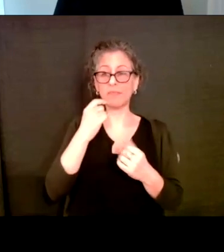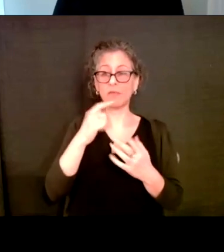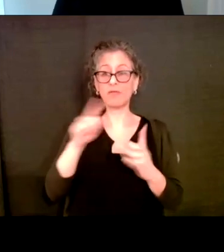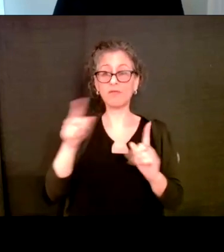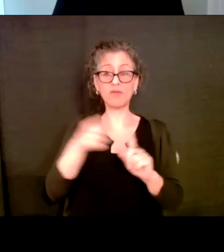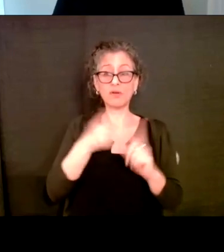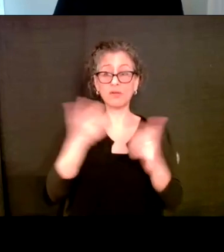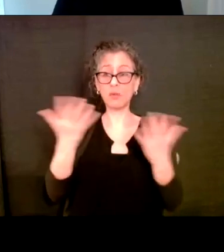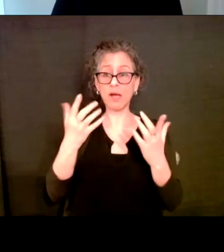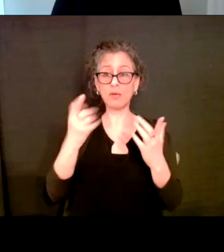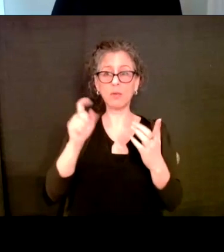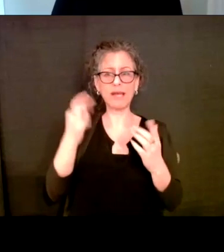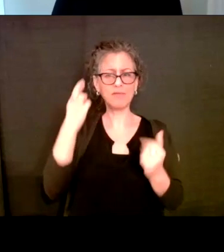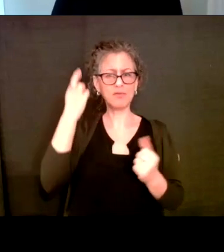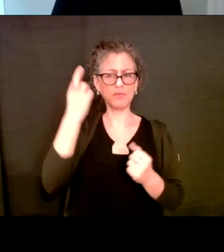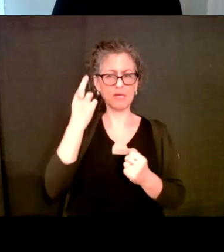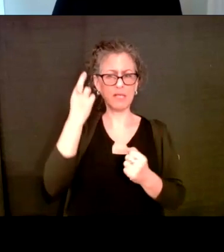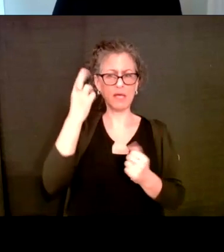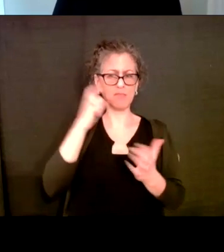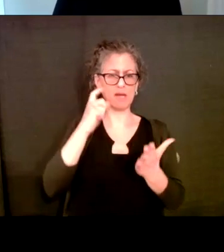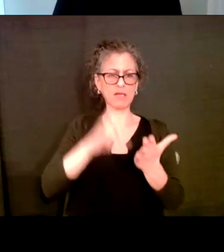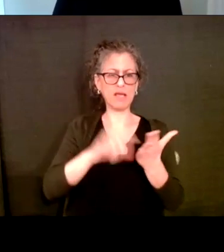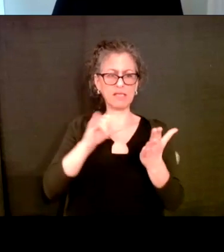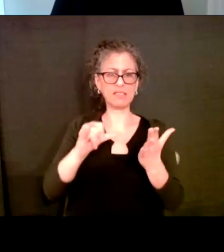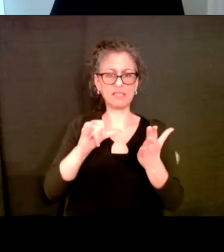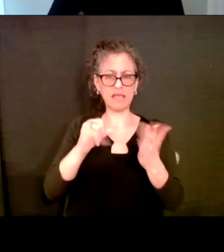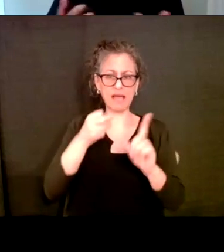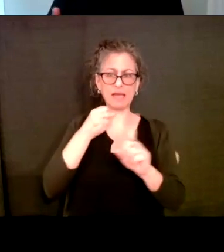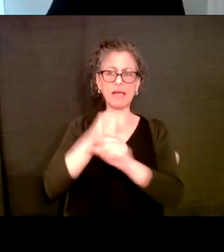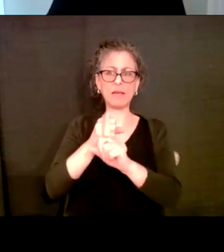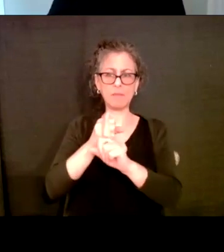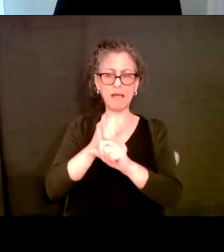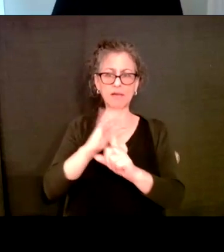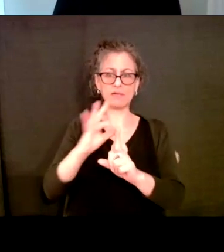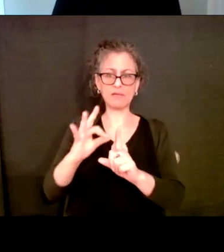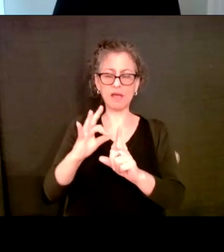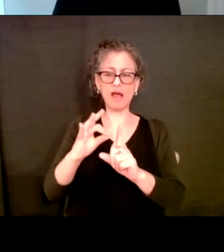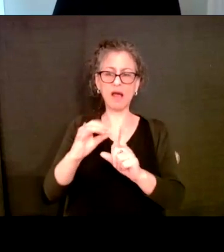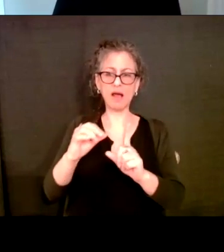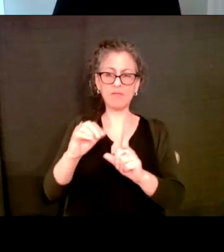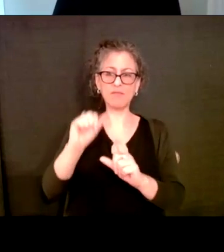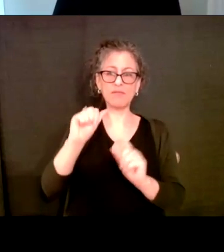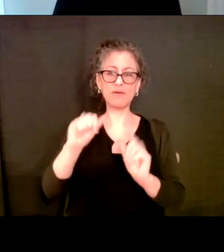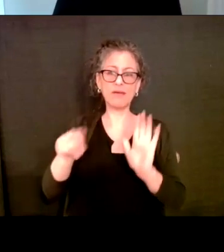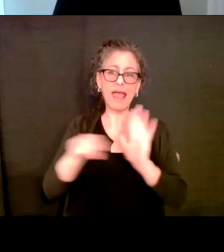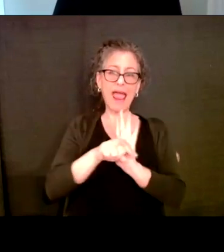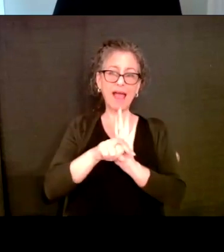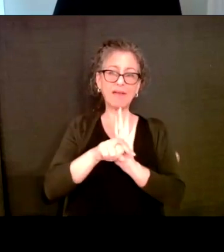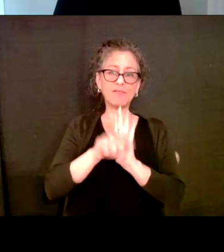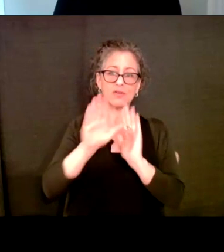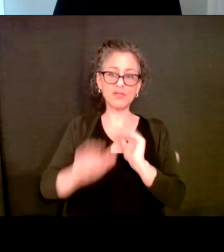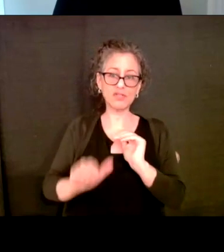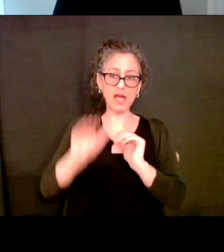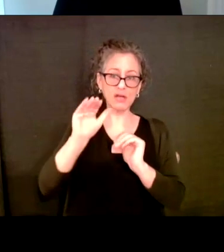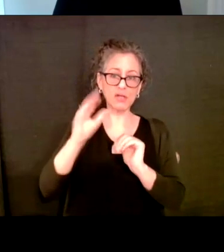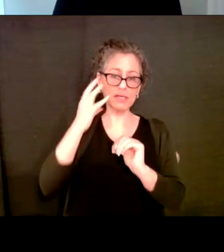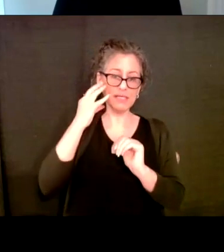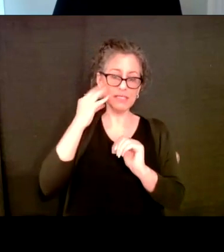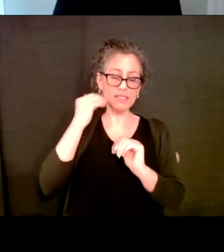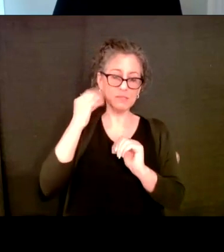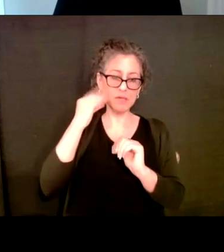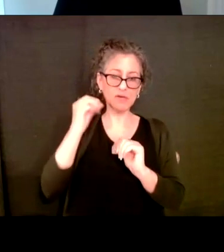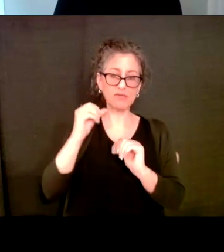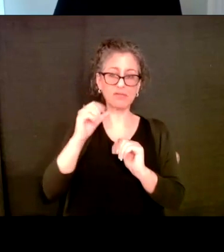1, that we realize the pervasive impact of things like adverse childhood experiences of trauma. It's